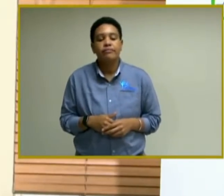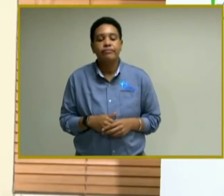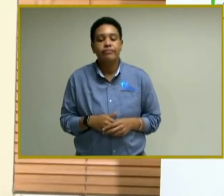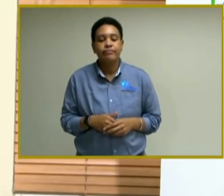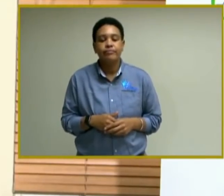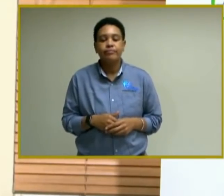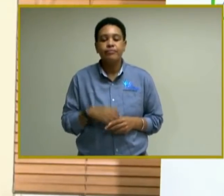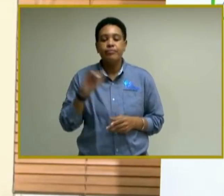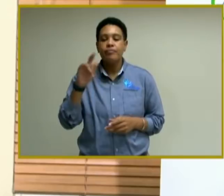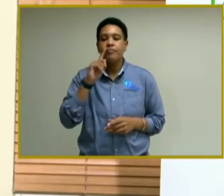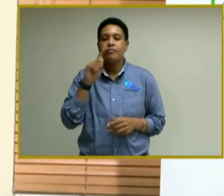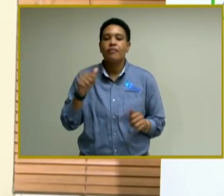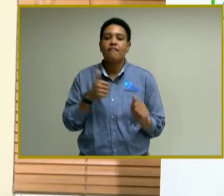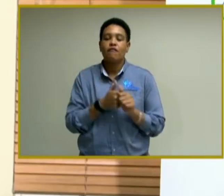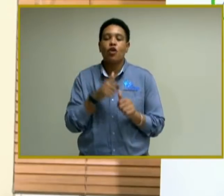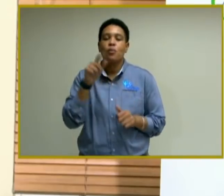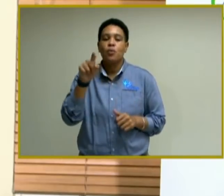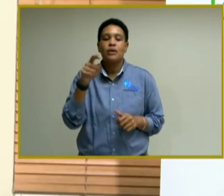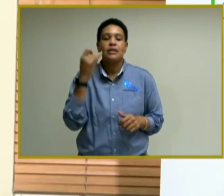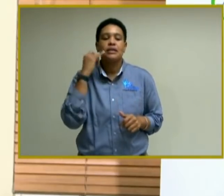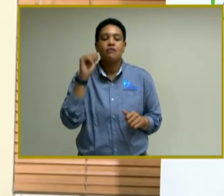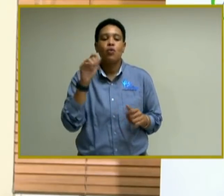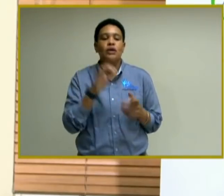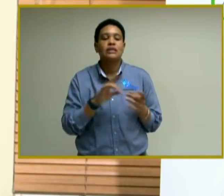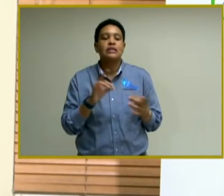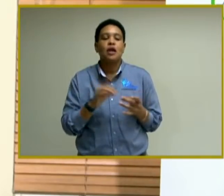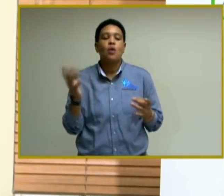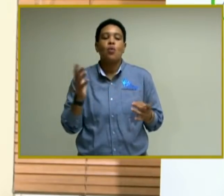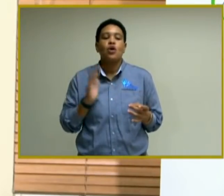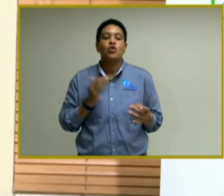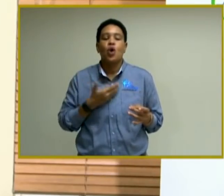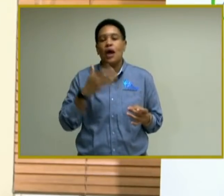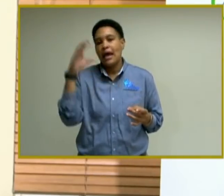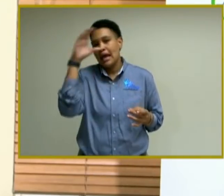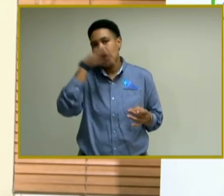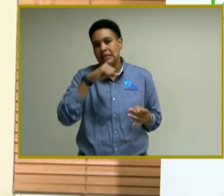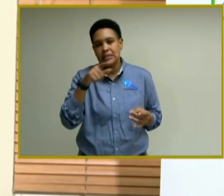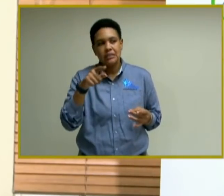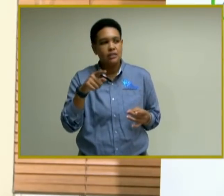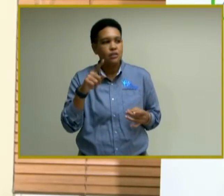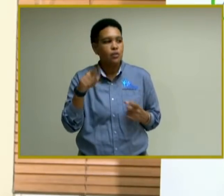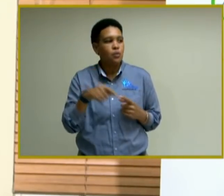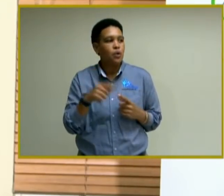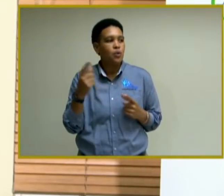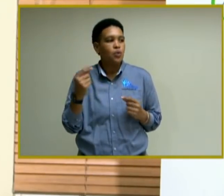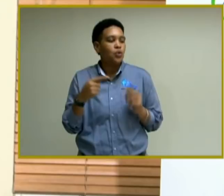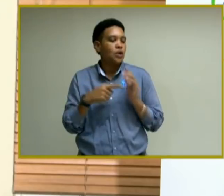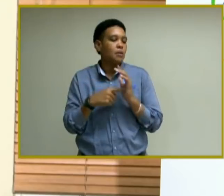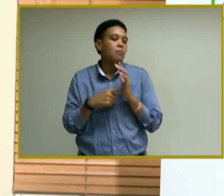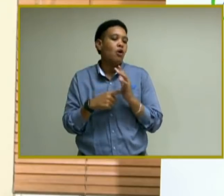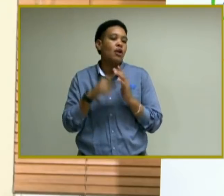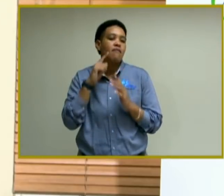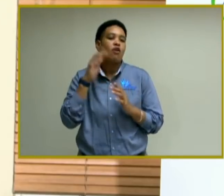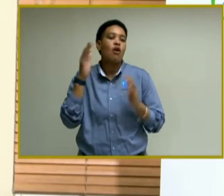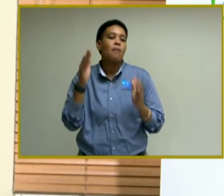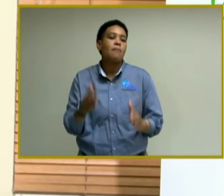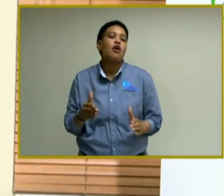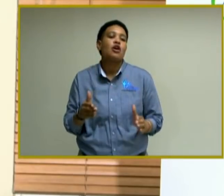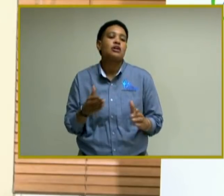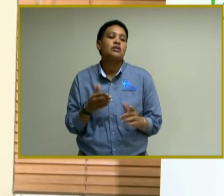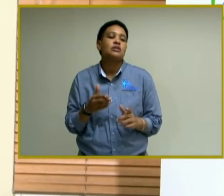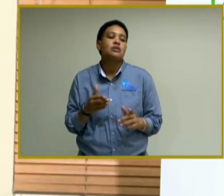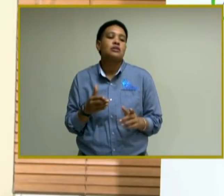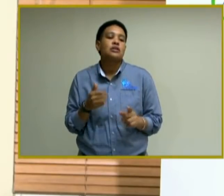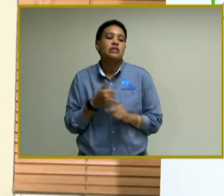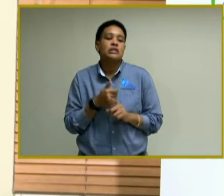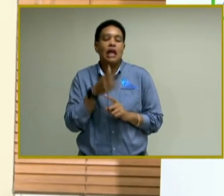actually her follow-up question. She's asking us if we could restate what her estimate was when we did the model for persons who